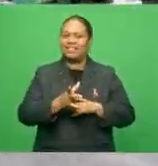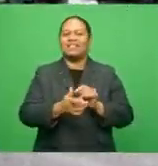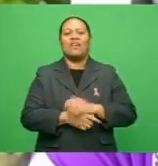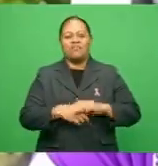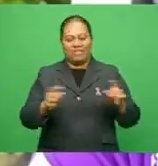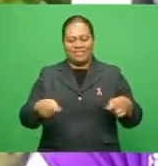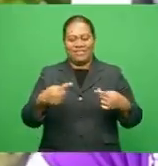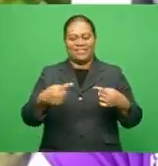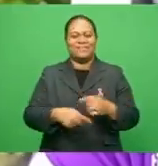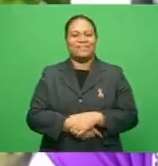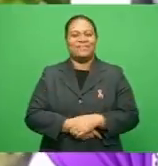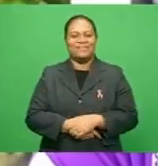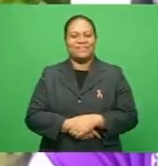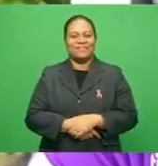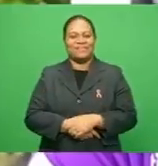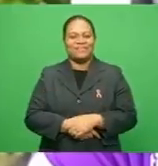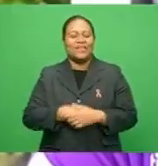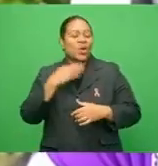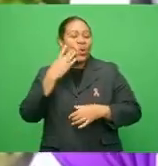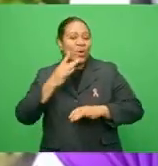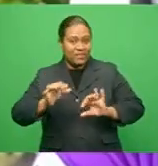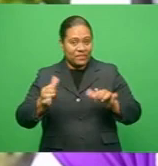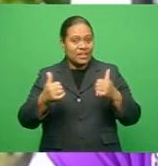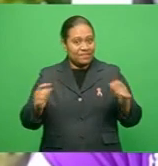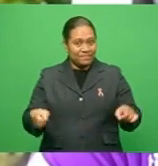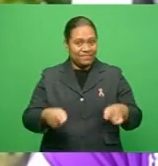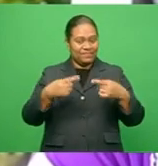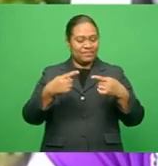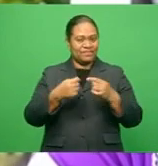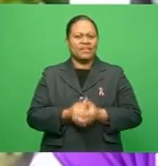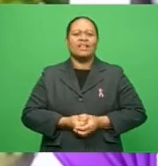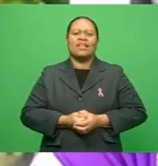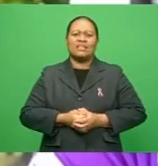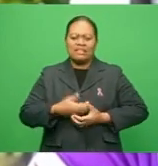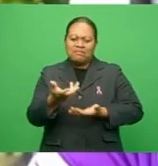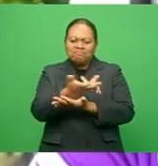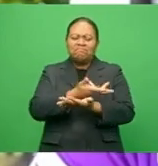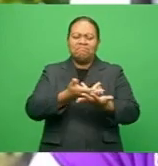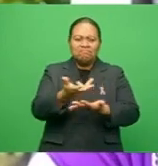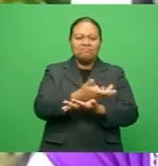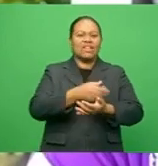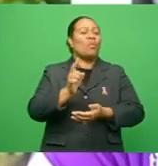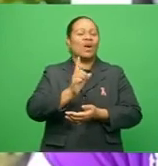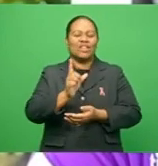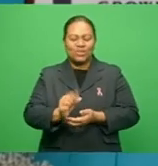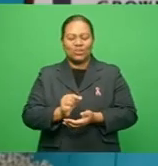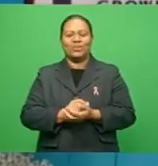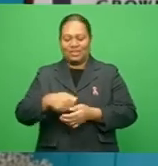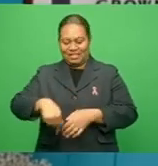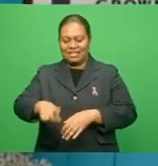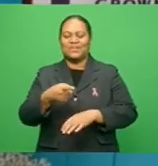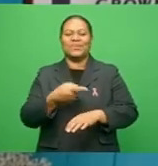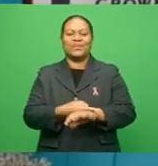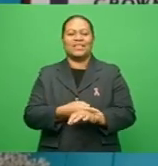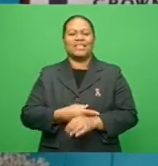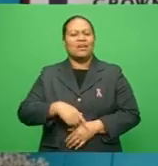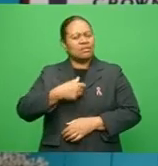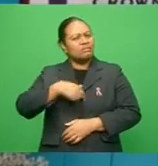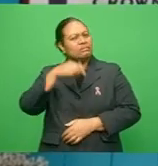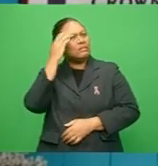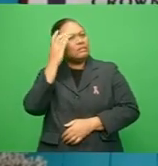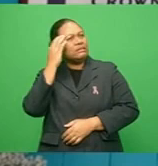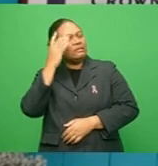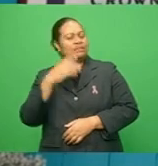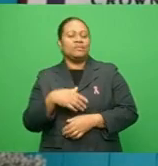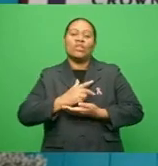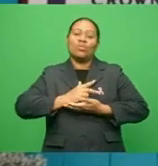final. After the semi-final win, Suli's friends started having discussions about what we have to do this week. We're thinking of hiring the